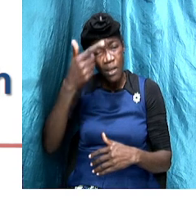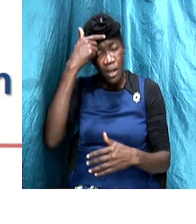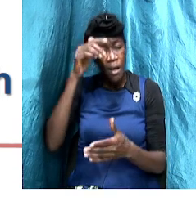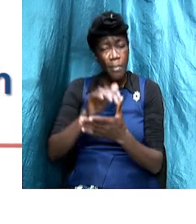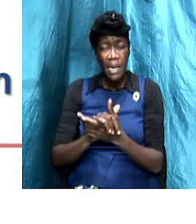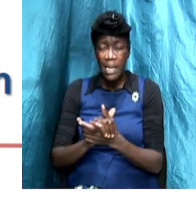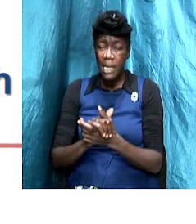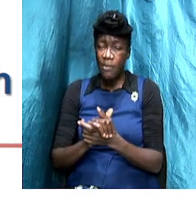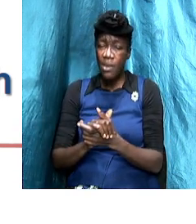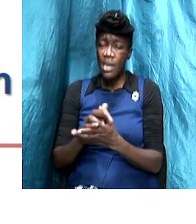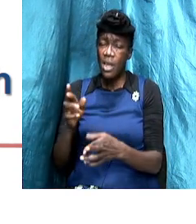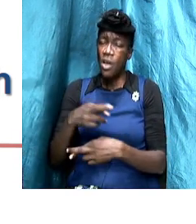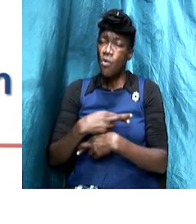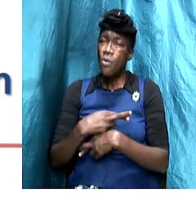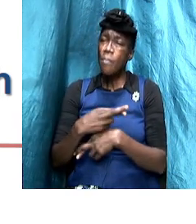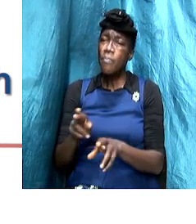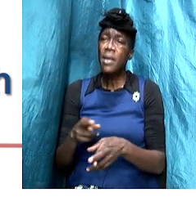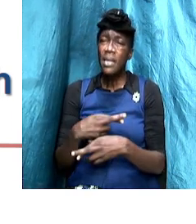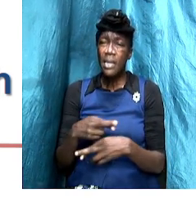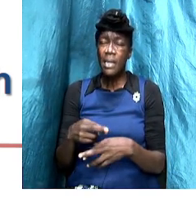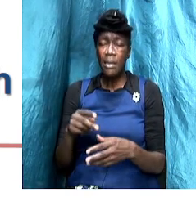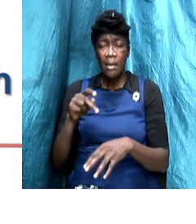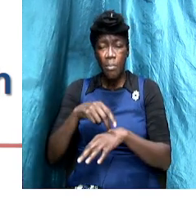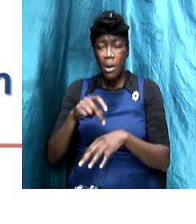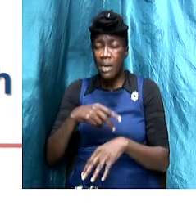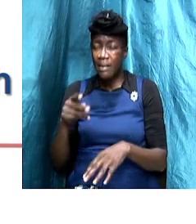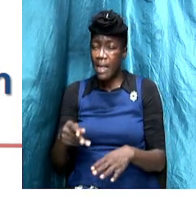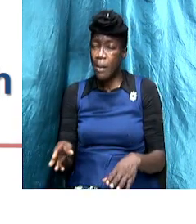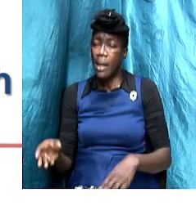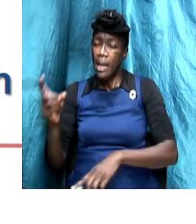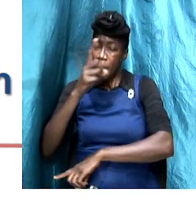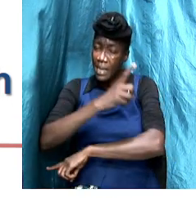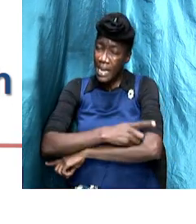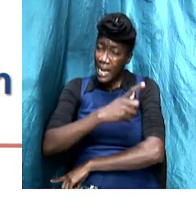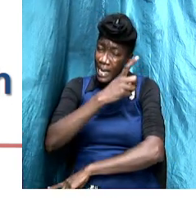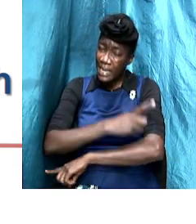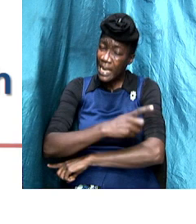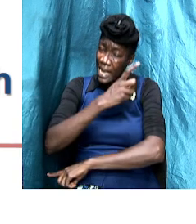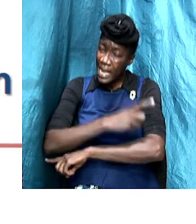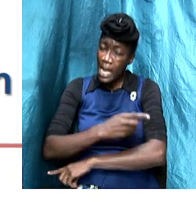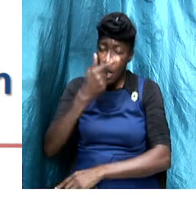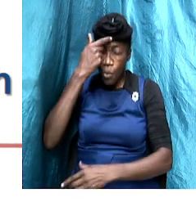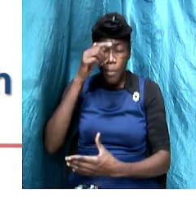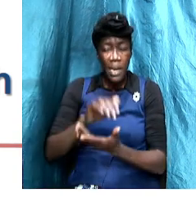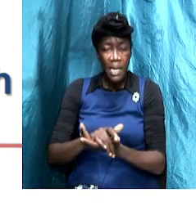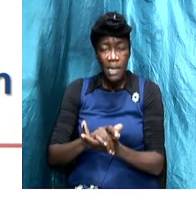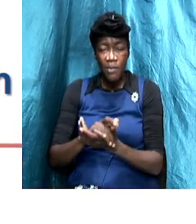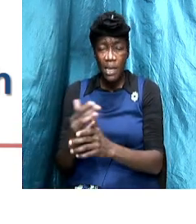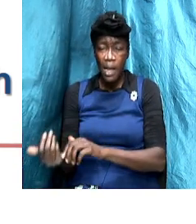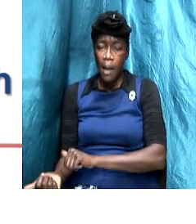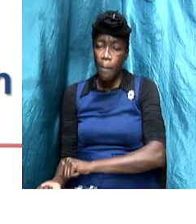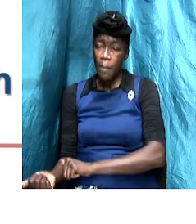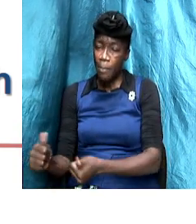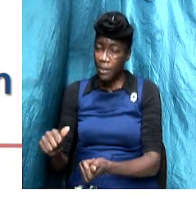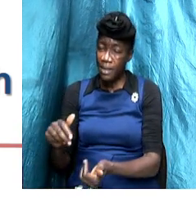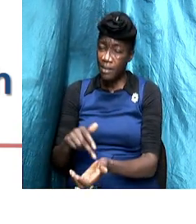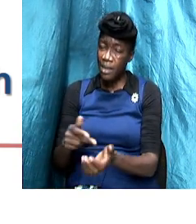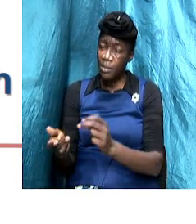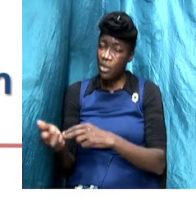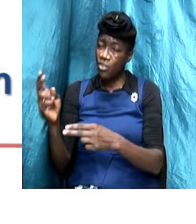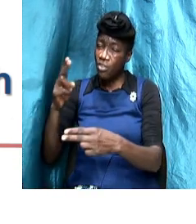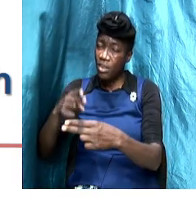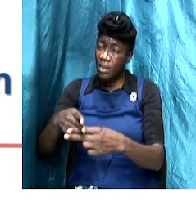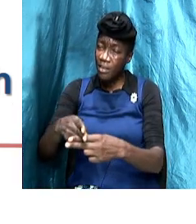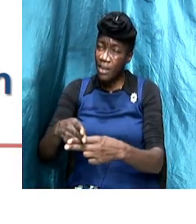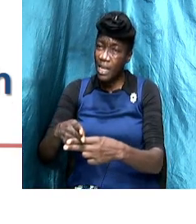remission of sins. Paul said, I die daily. Repent. We believe in baptism in the name of Jesus Christ. We believe in the baptism